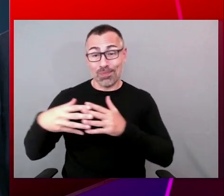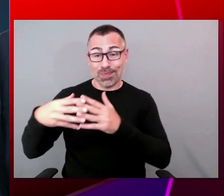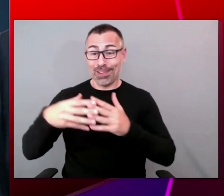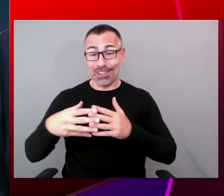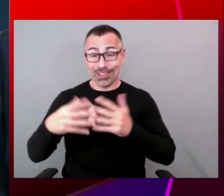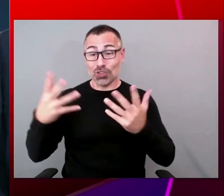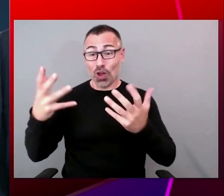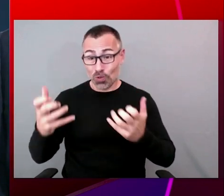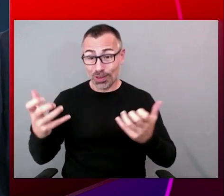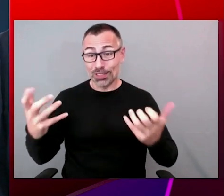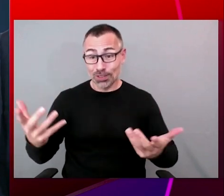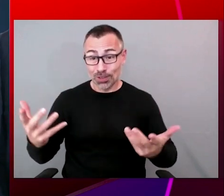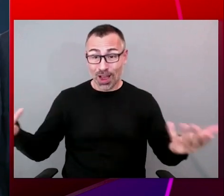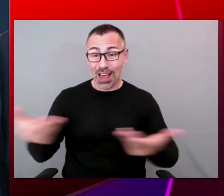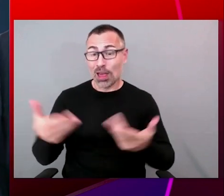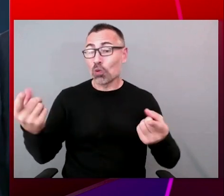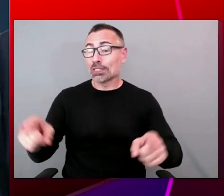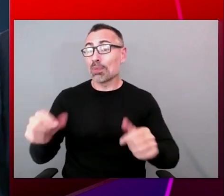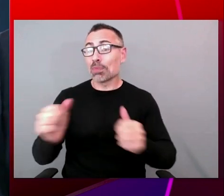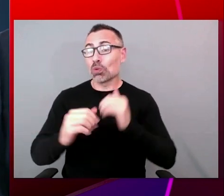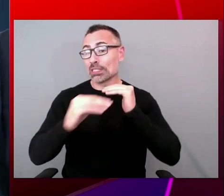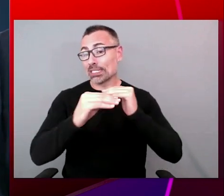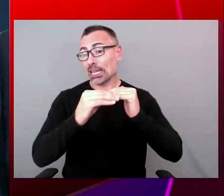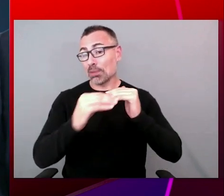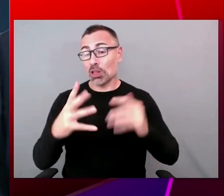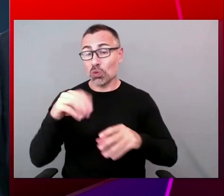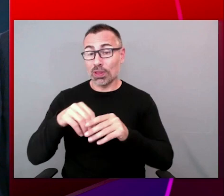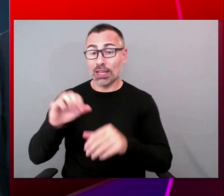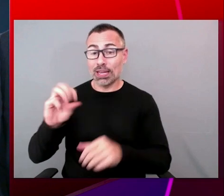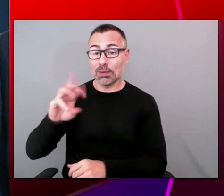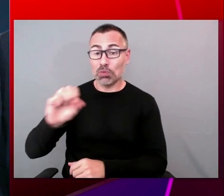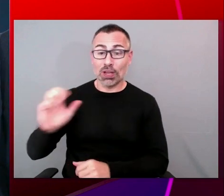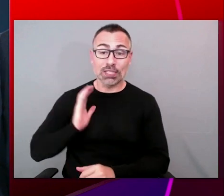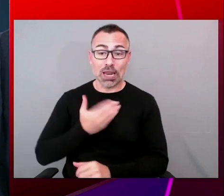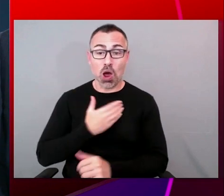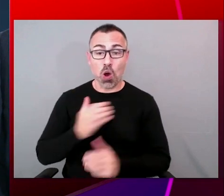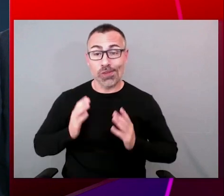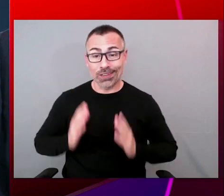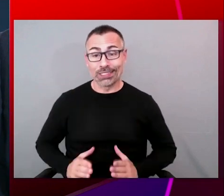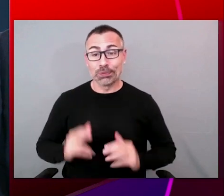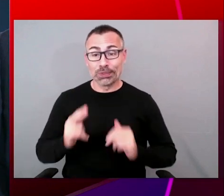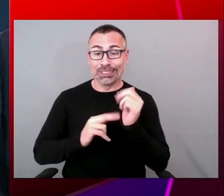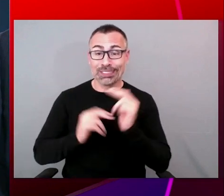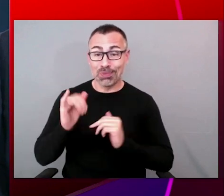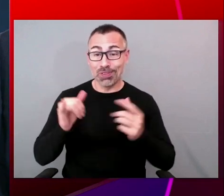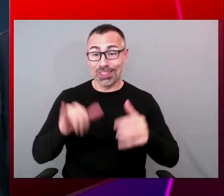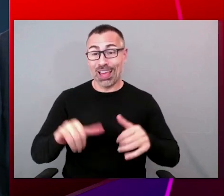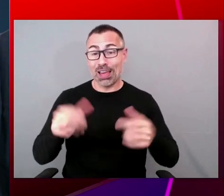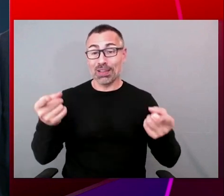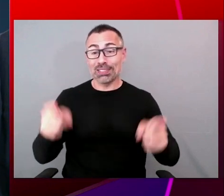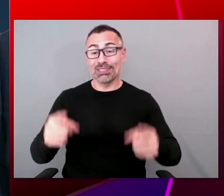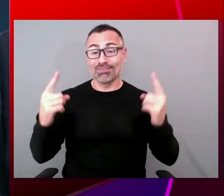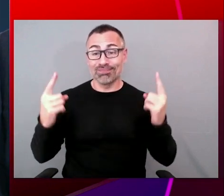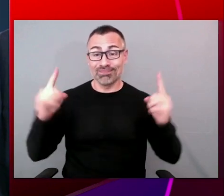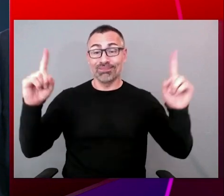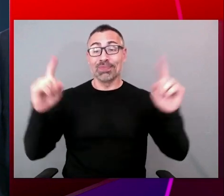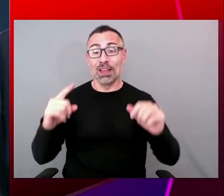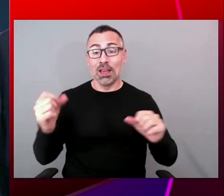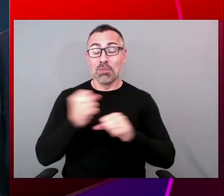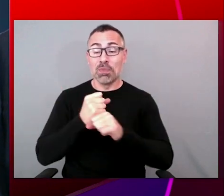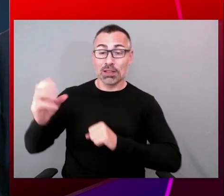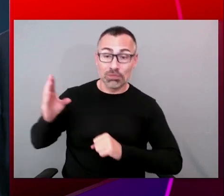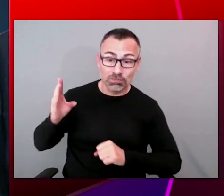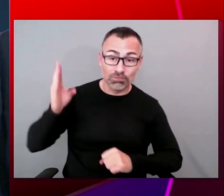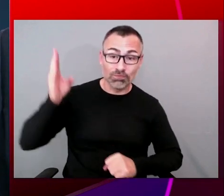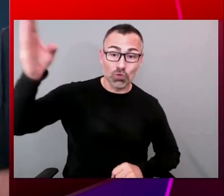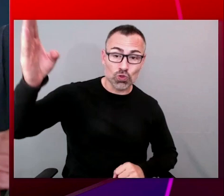how we work with AWS and our customers to really go and build that out and really produce the future and what it's